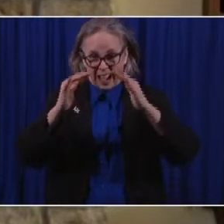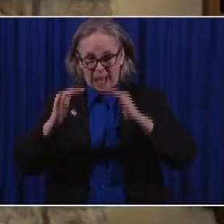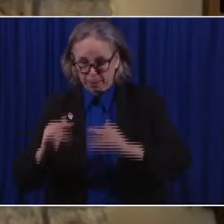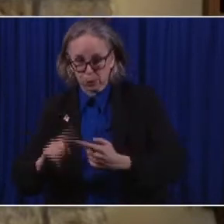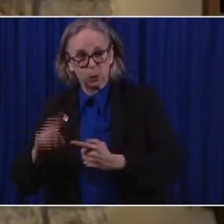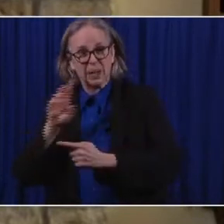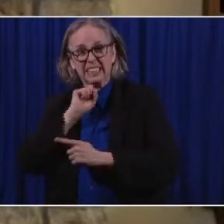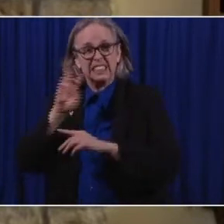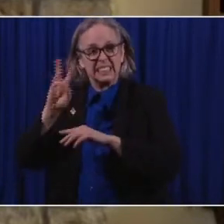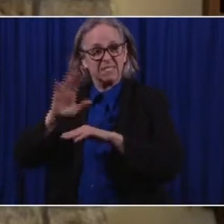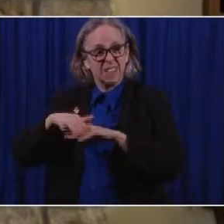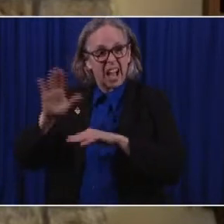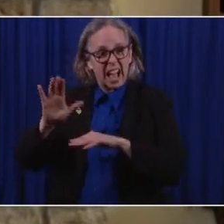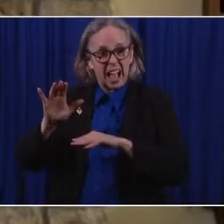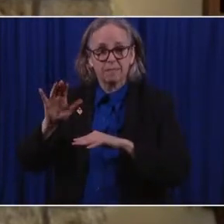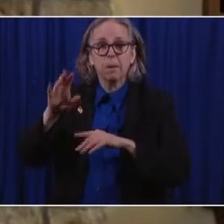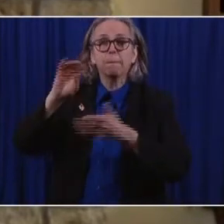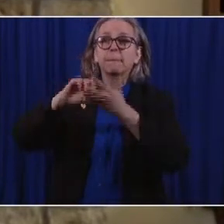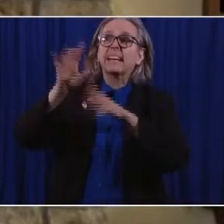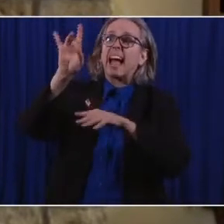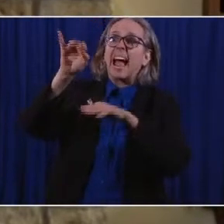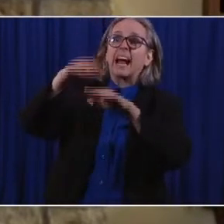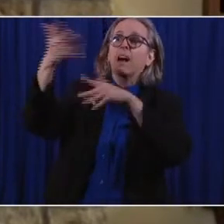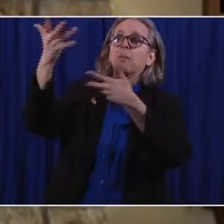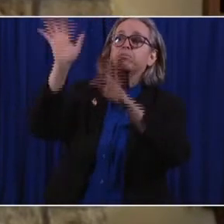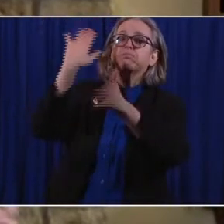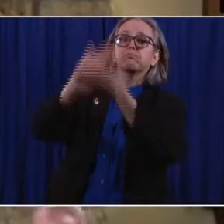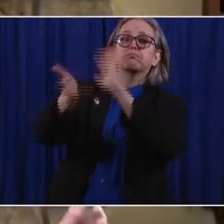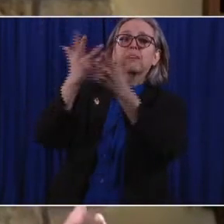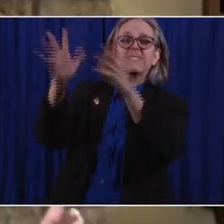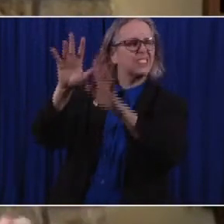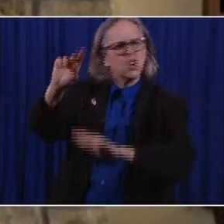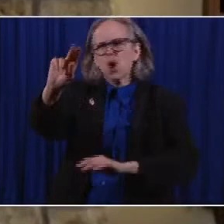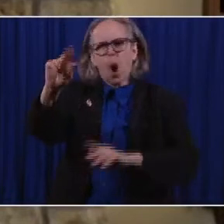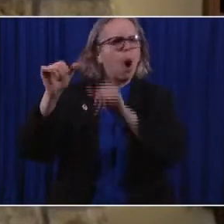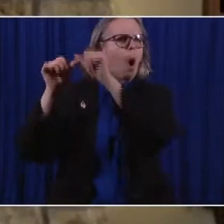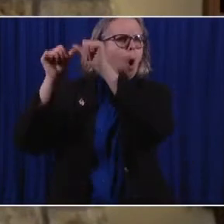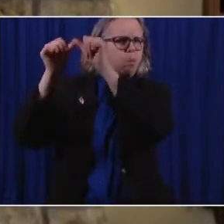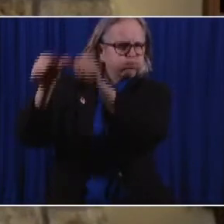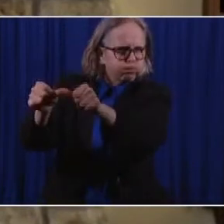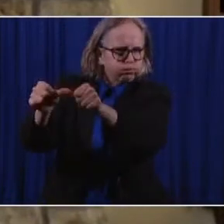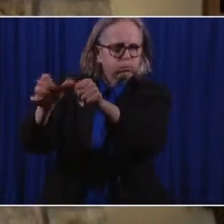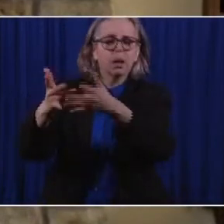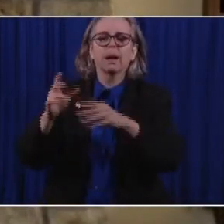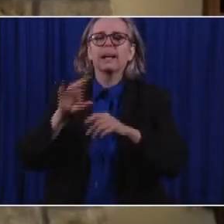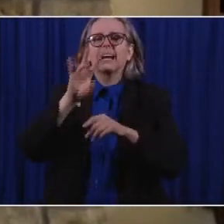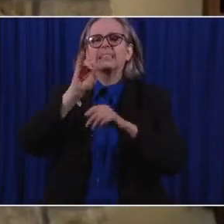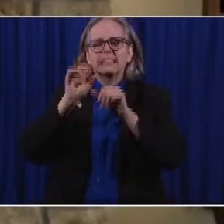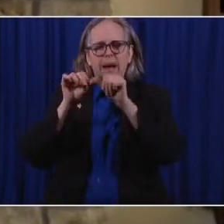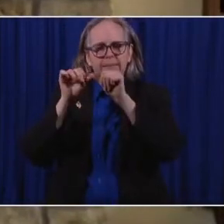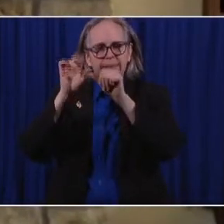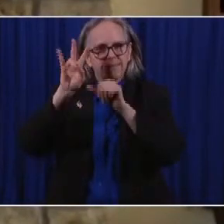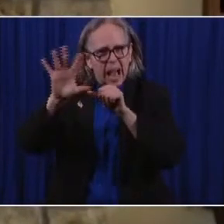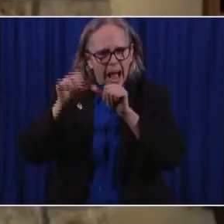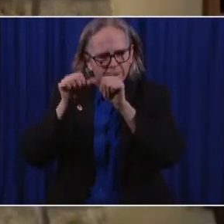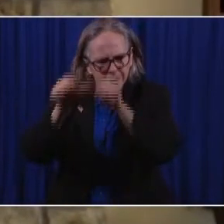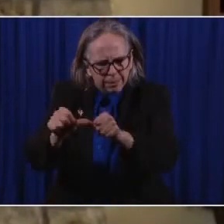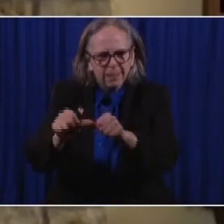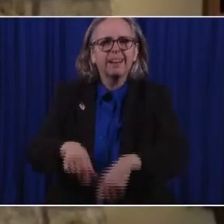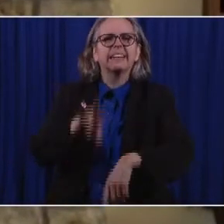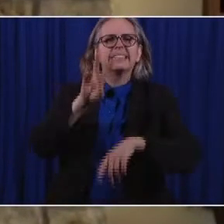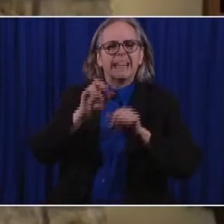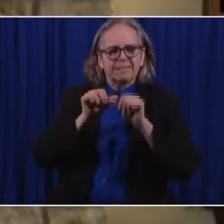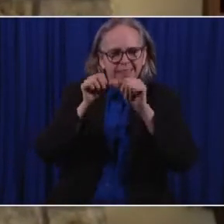previous age group. And you will still be, if you're 80, be able at any point to try to get the vaccination and get that